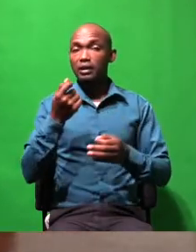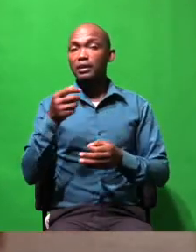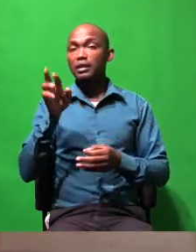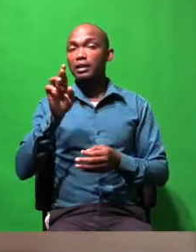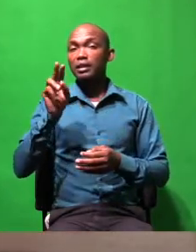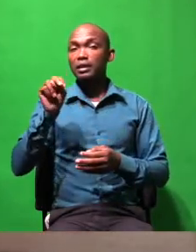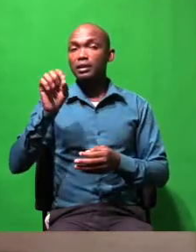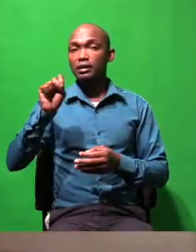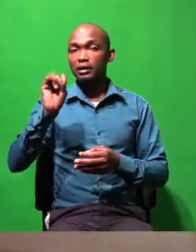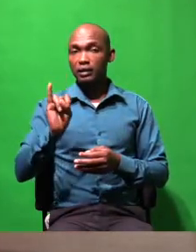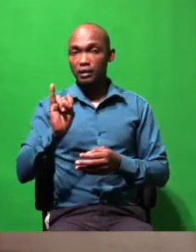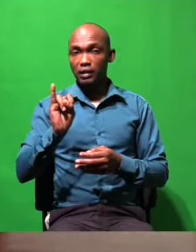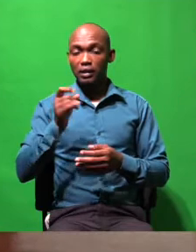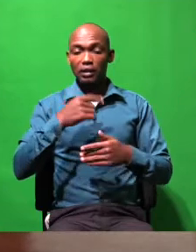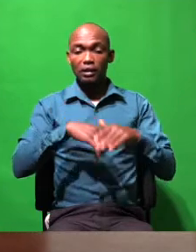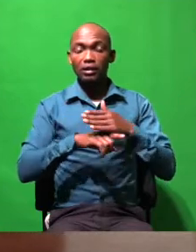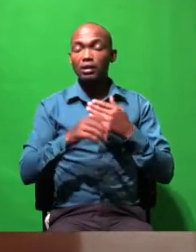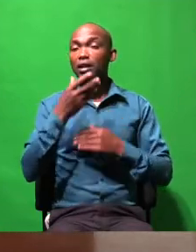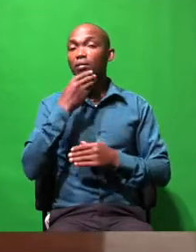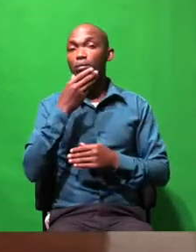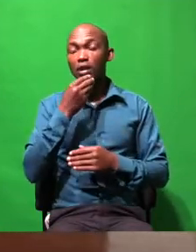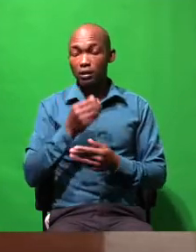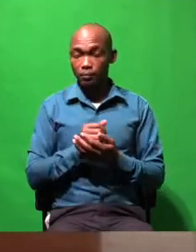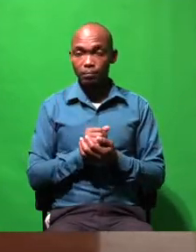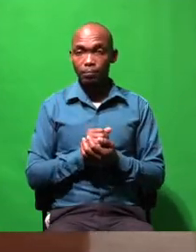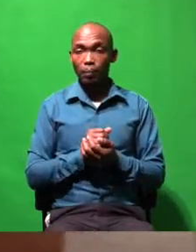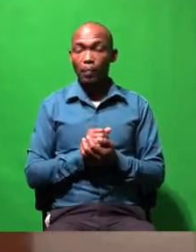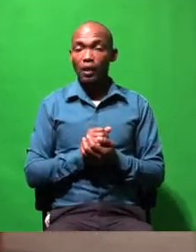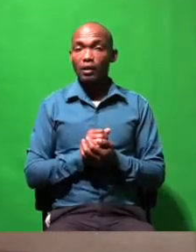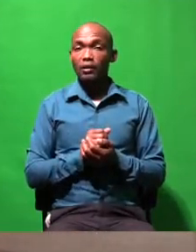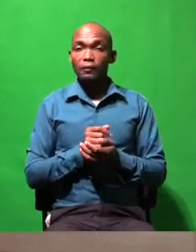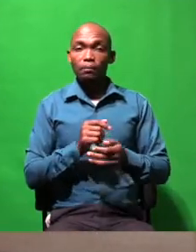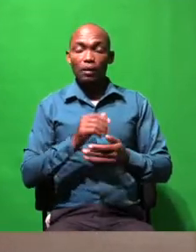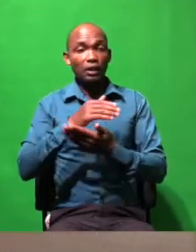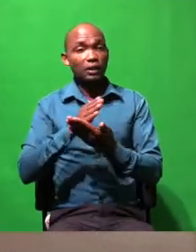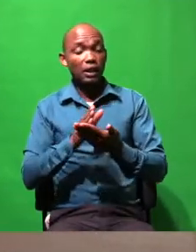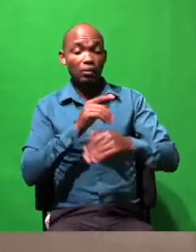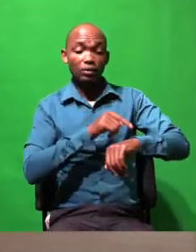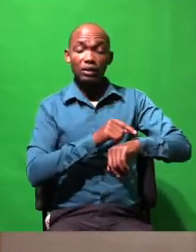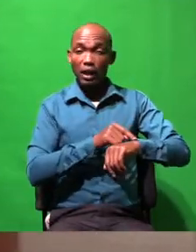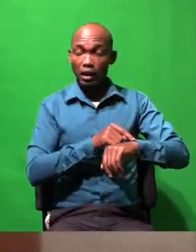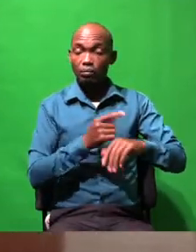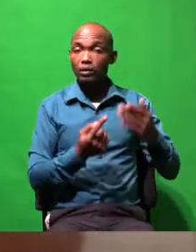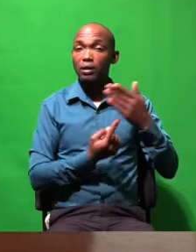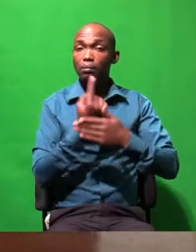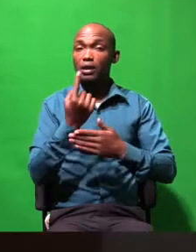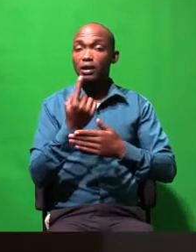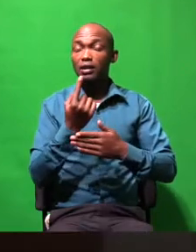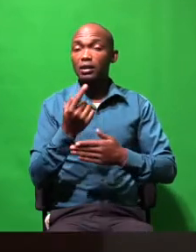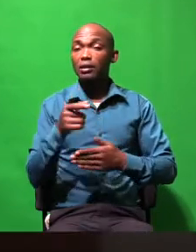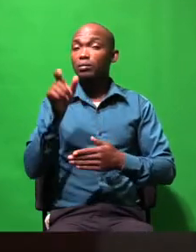we may say sex-linked characters in man. Sometime may happen, somebody possesses